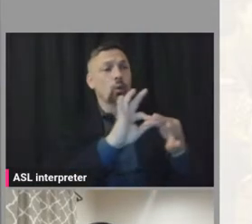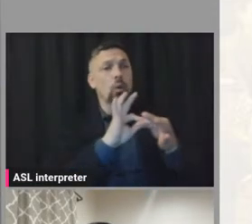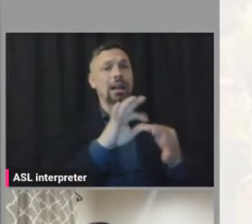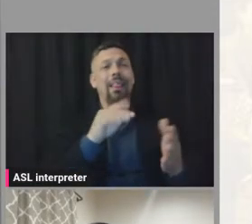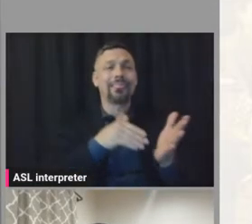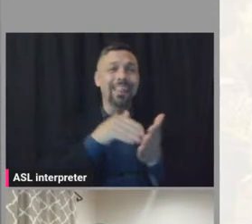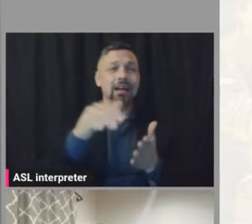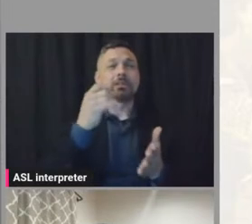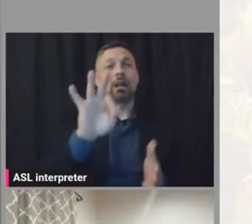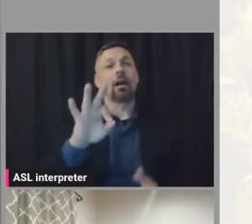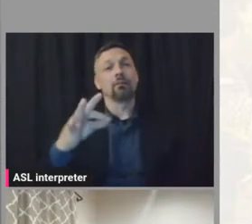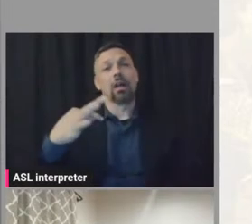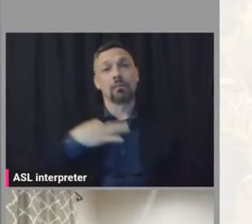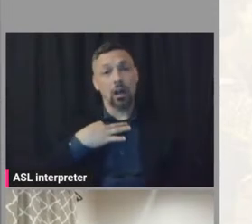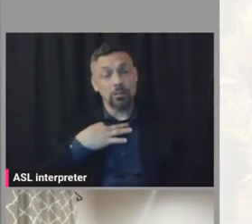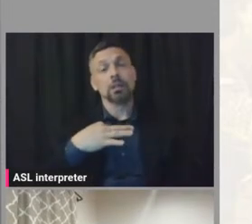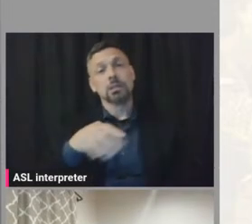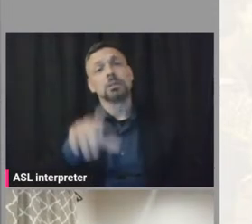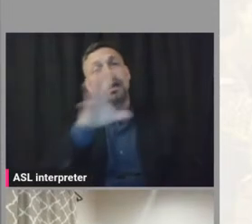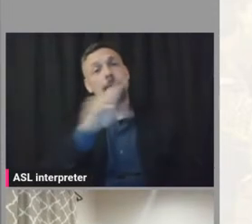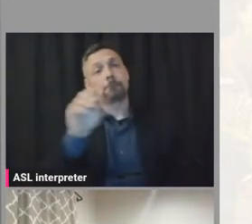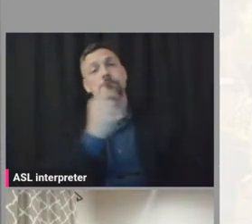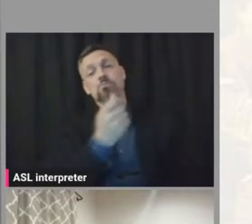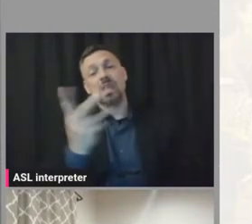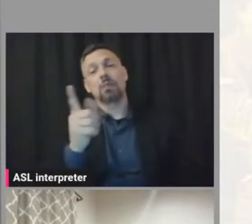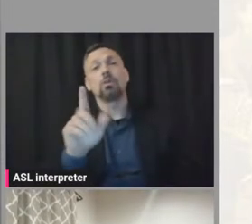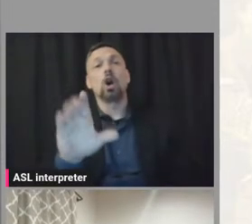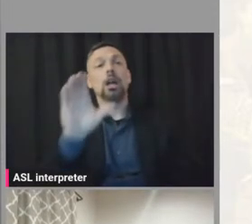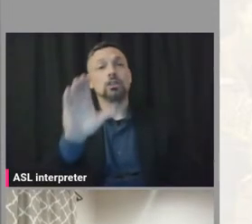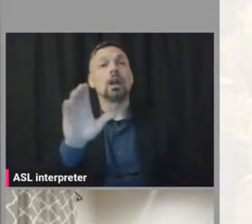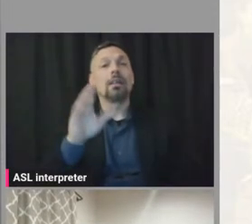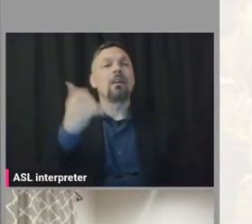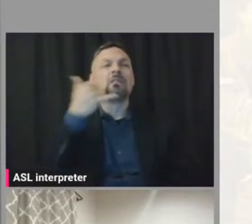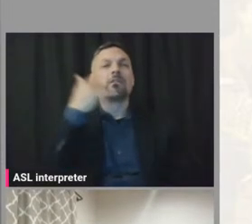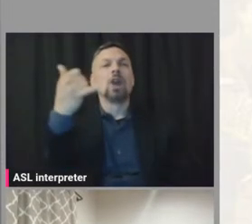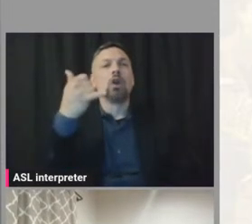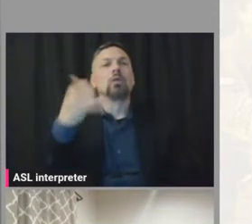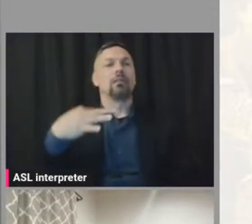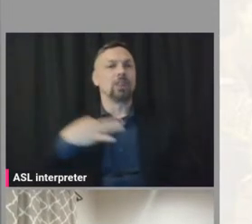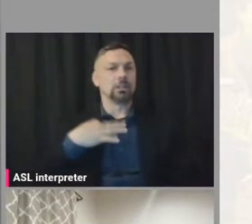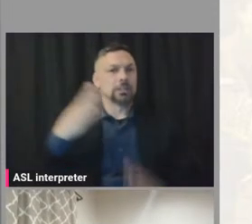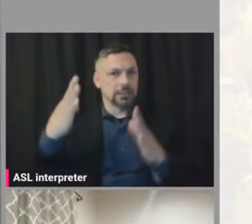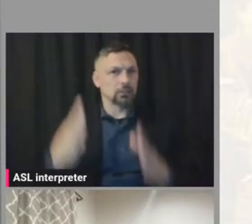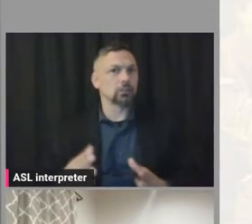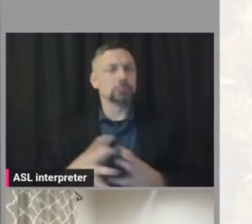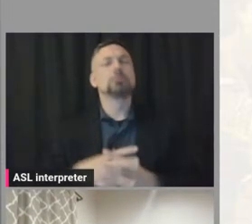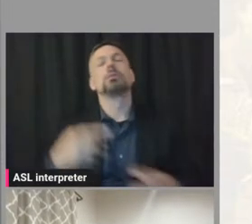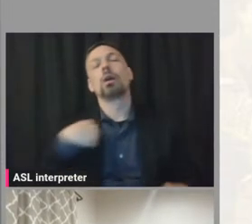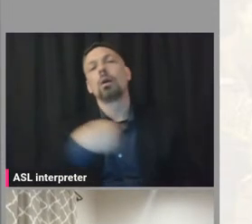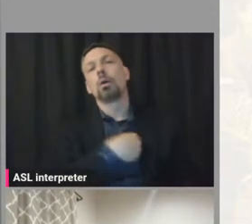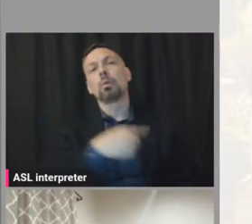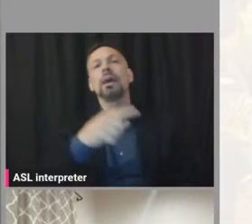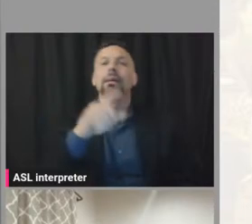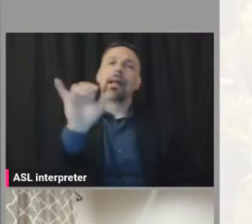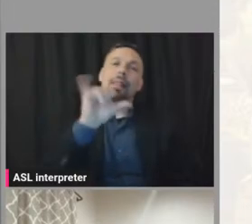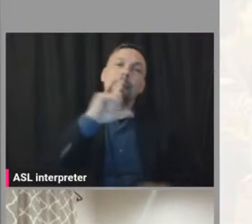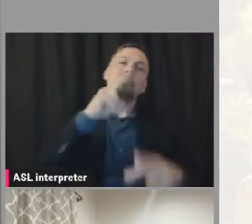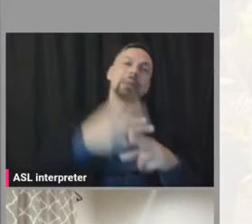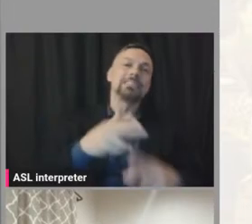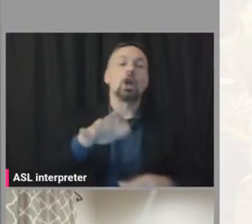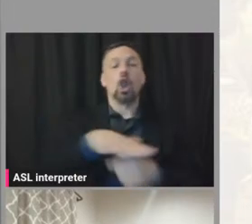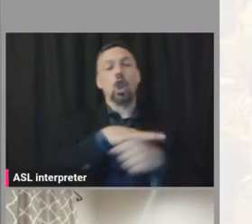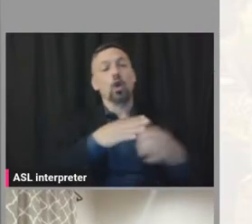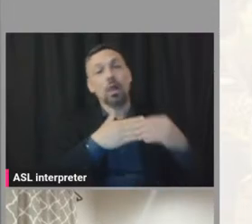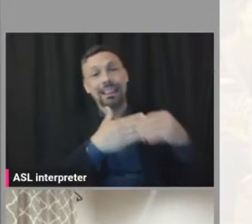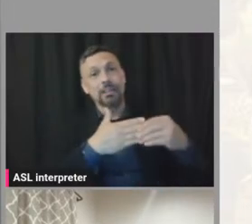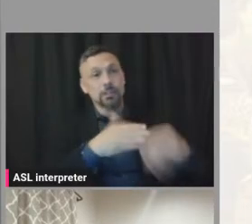thousands of these volunteers and also several hundred phone banking volunteers. We, like I said before, work with local leadership